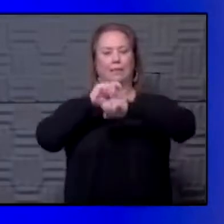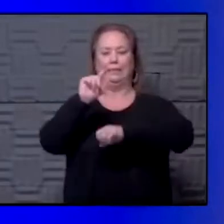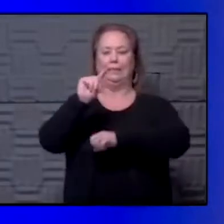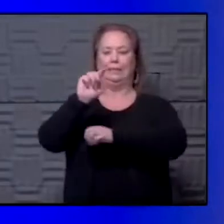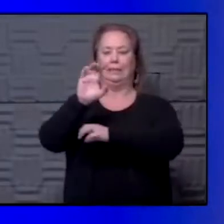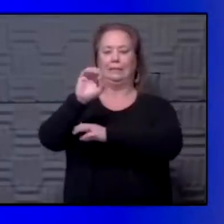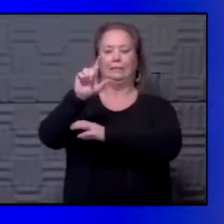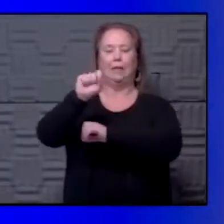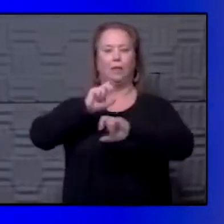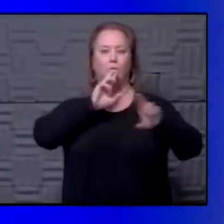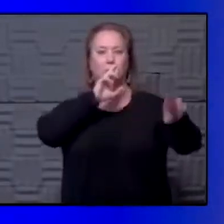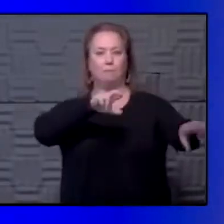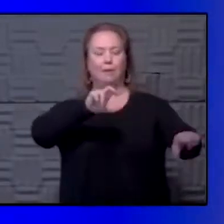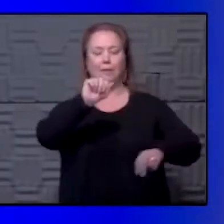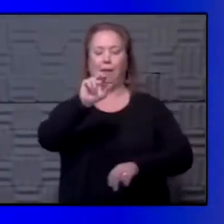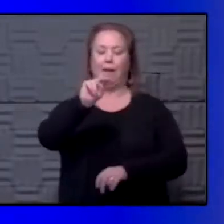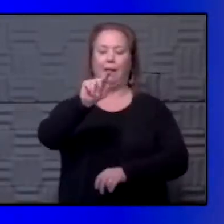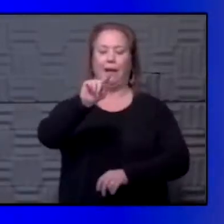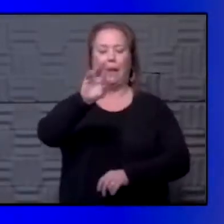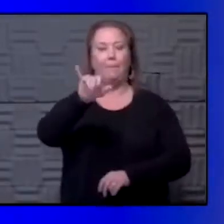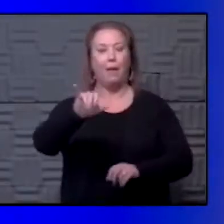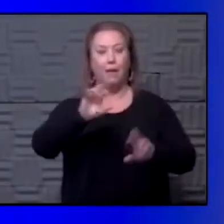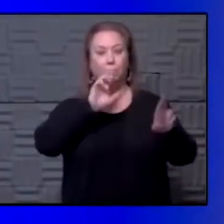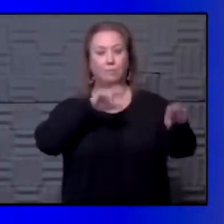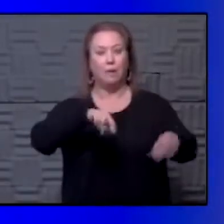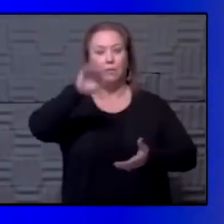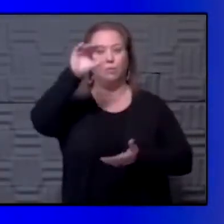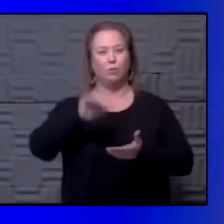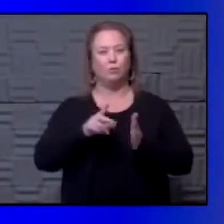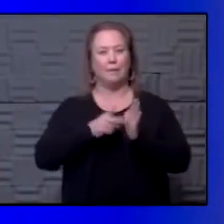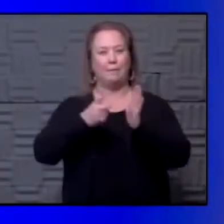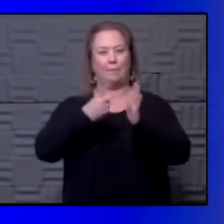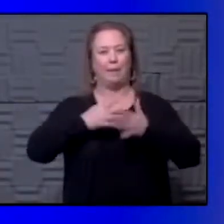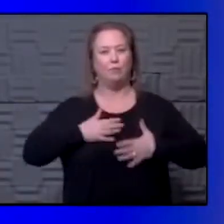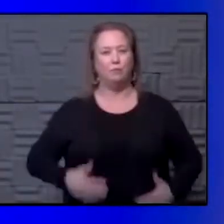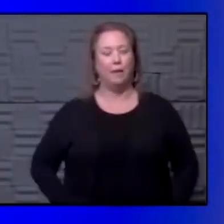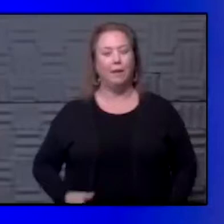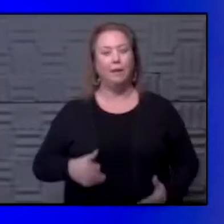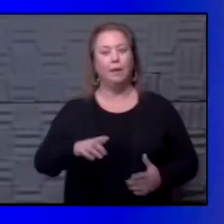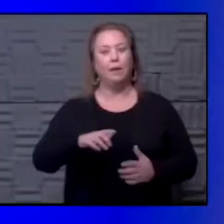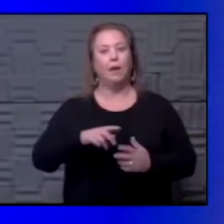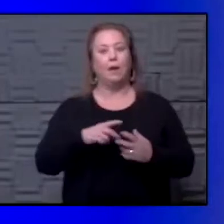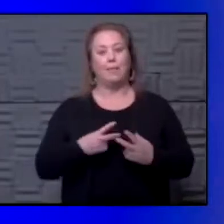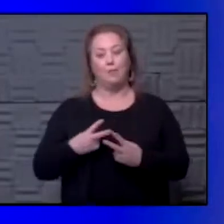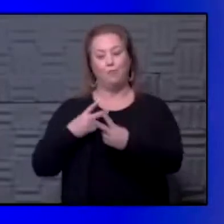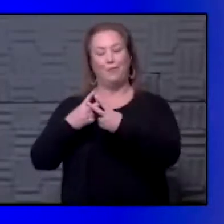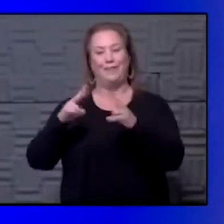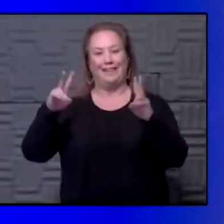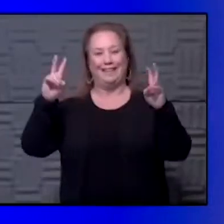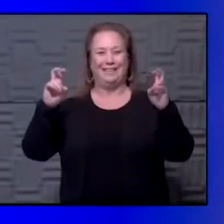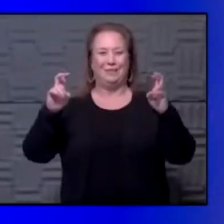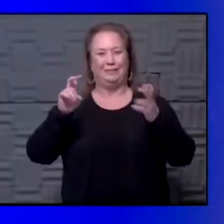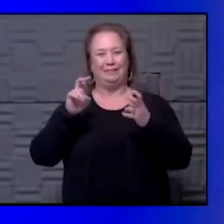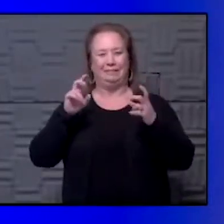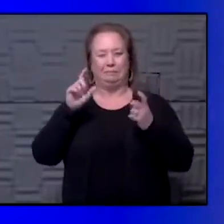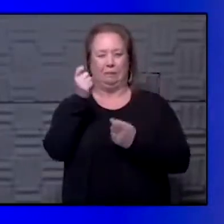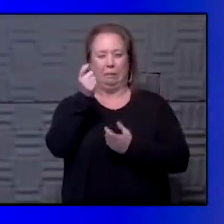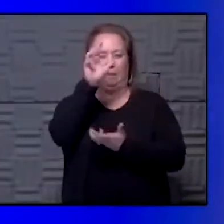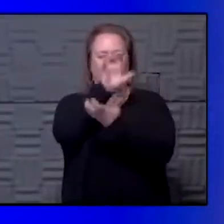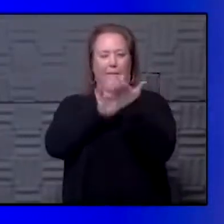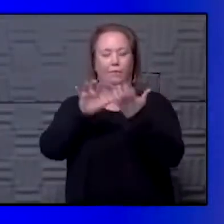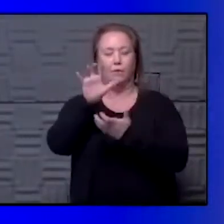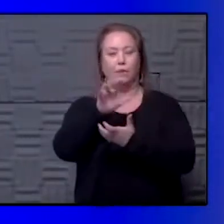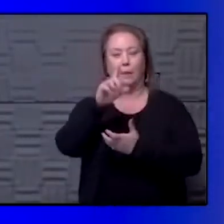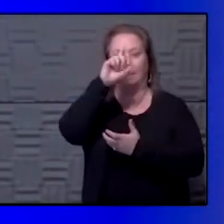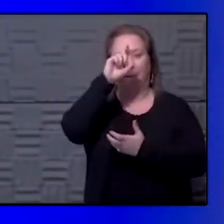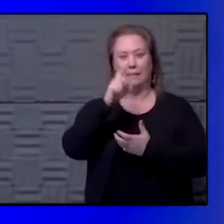T-cell response, an antibody response, hopefully reducing that viral replication. The quarantine issue is kind of confusing for sure, because